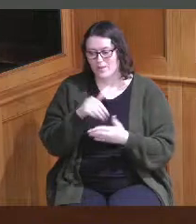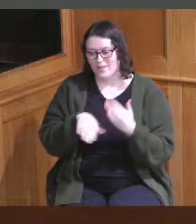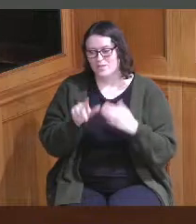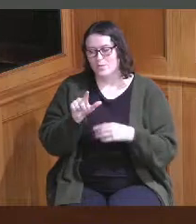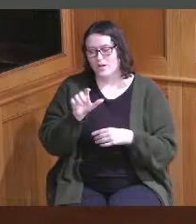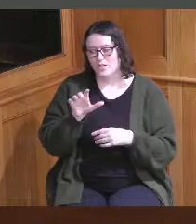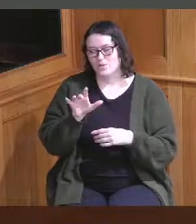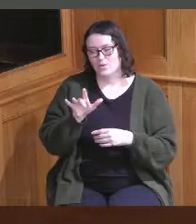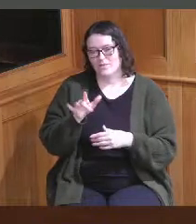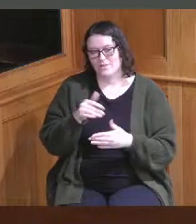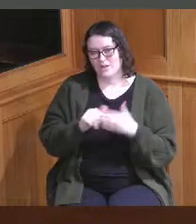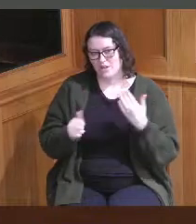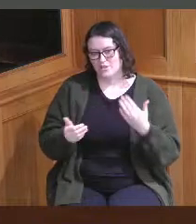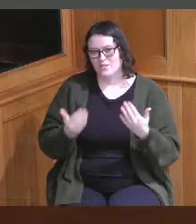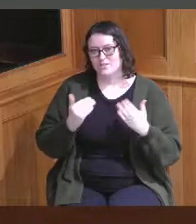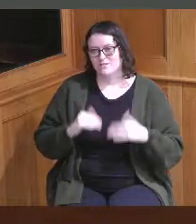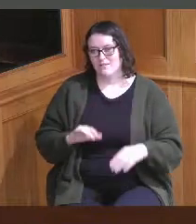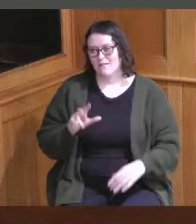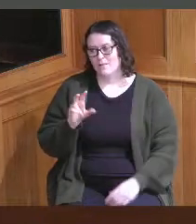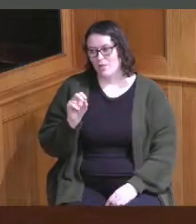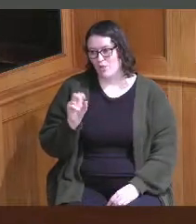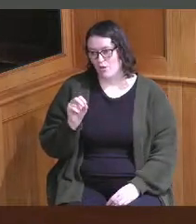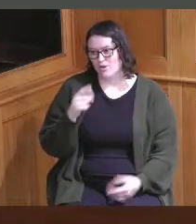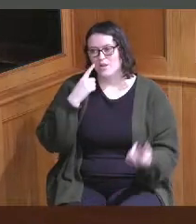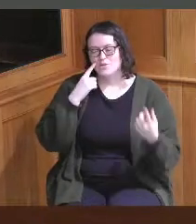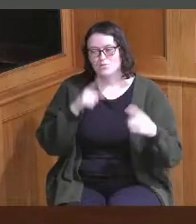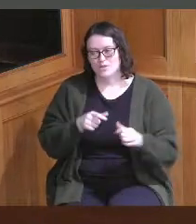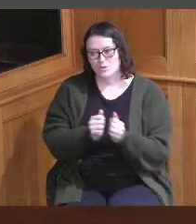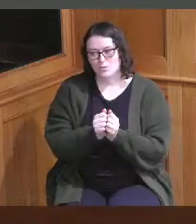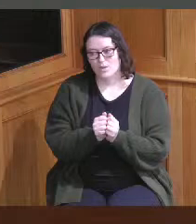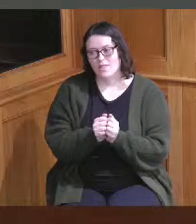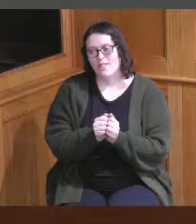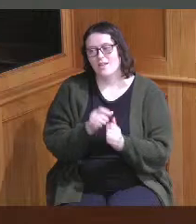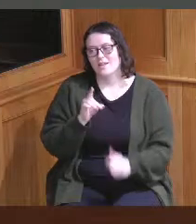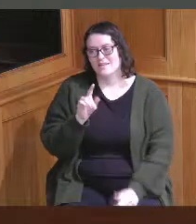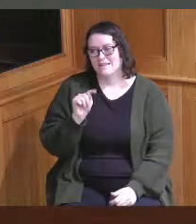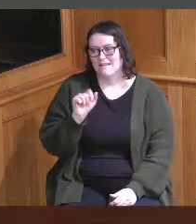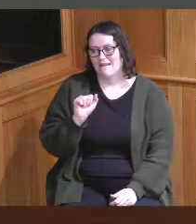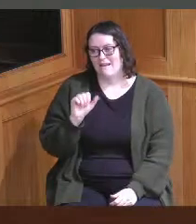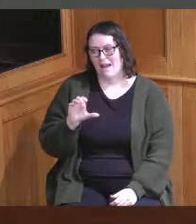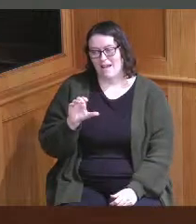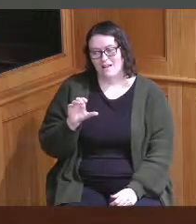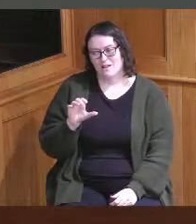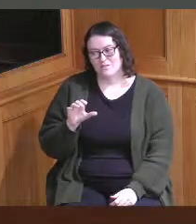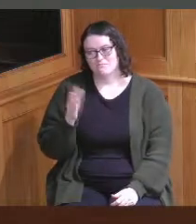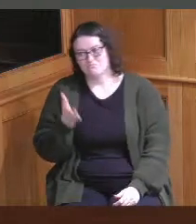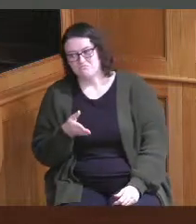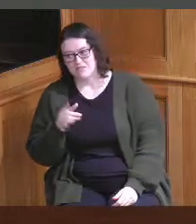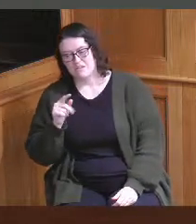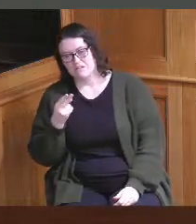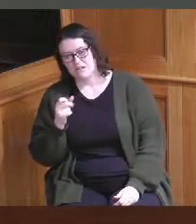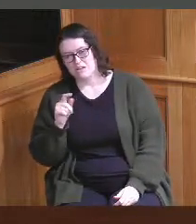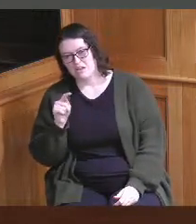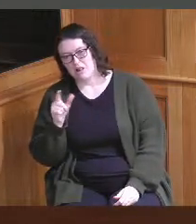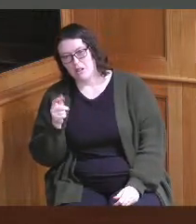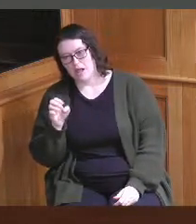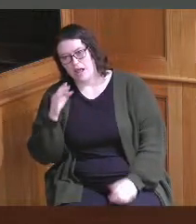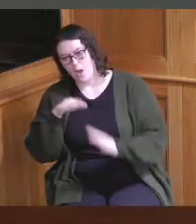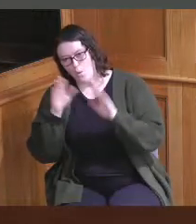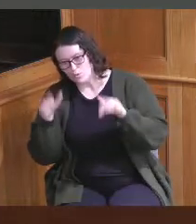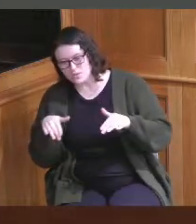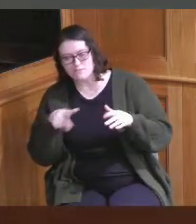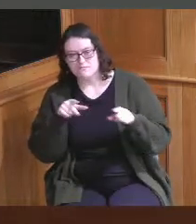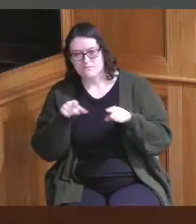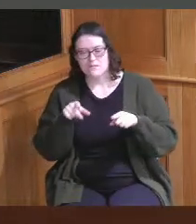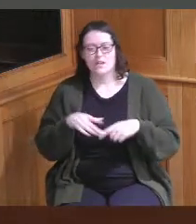$520,125. Item 30 is a resolution with DTAC or Hiddle House for residential